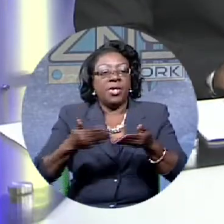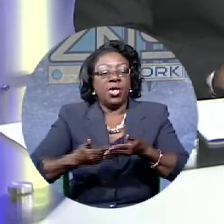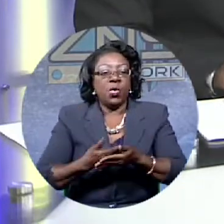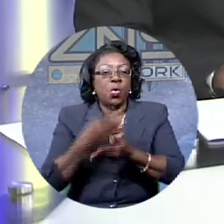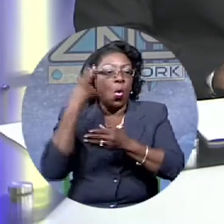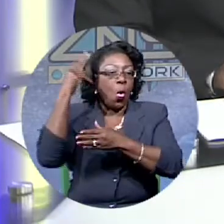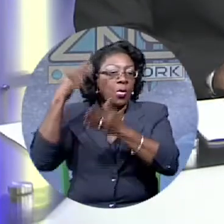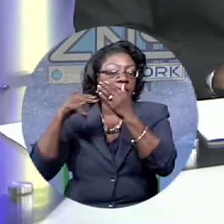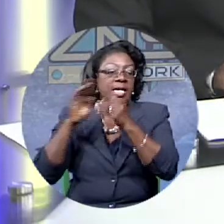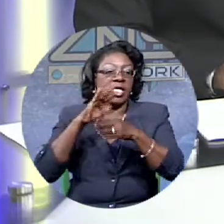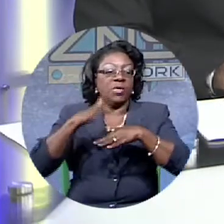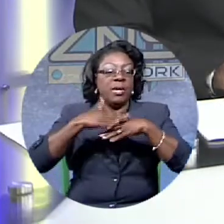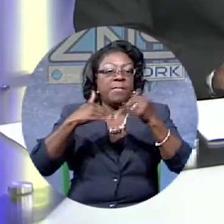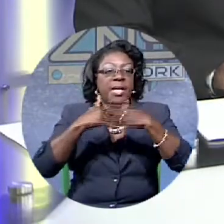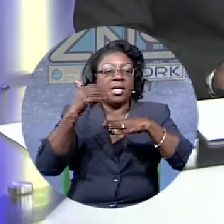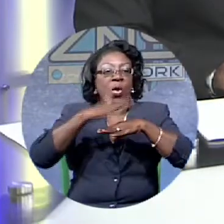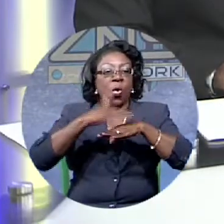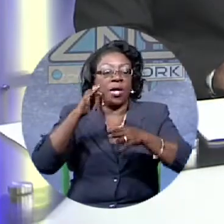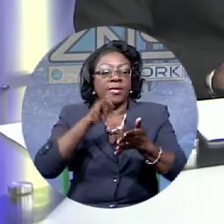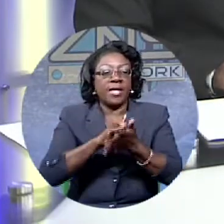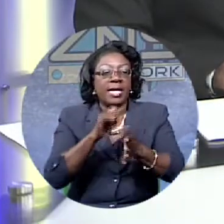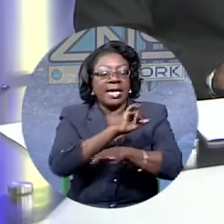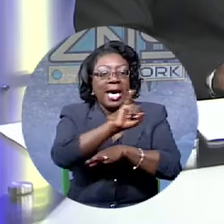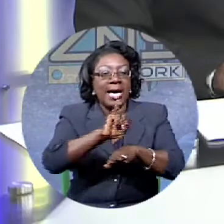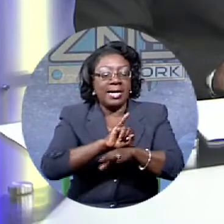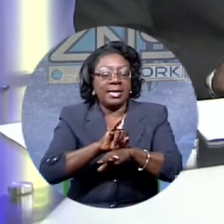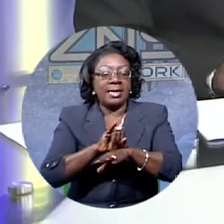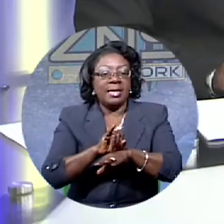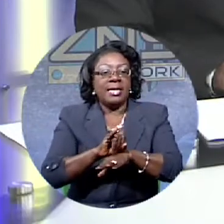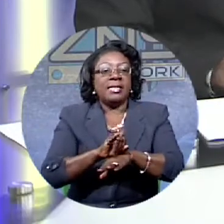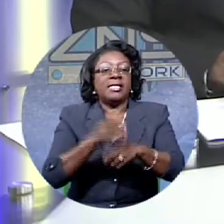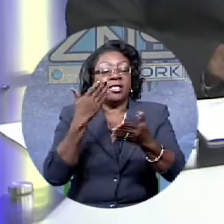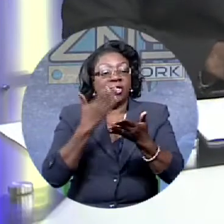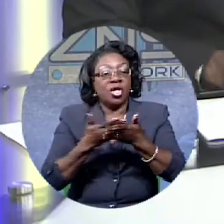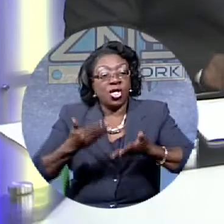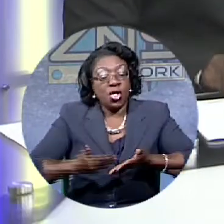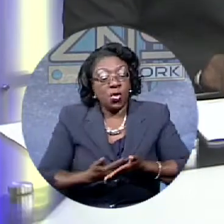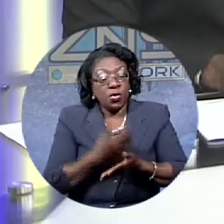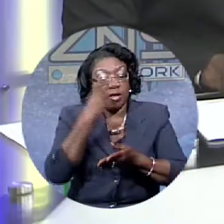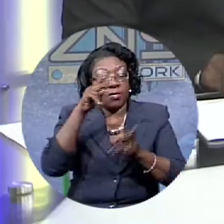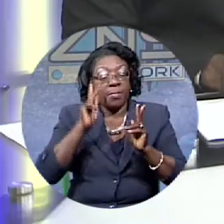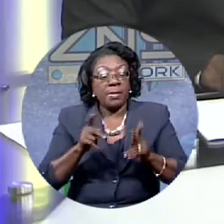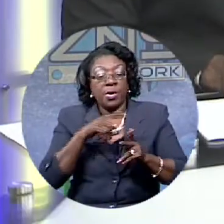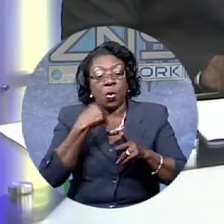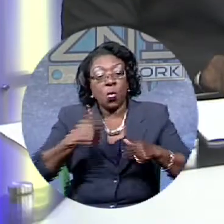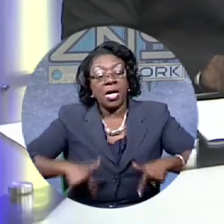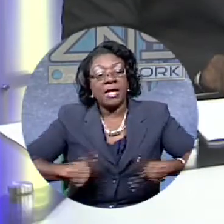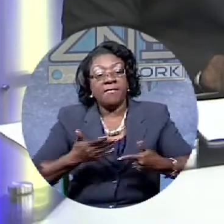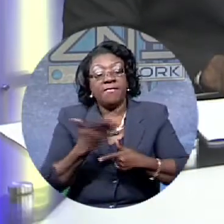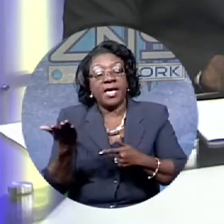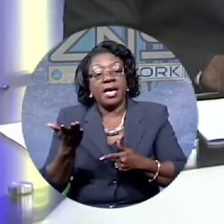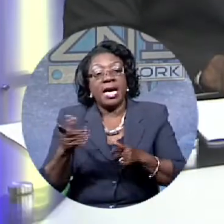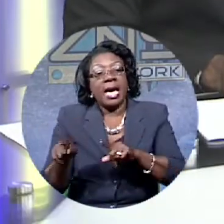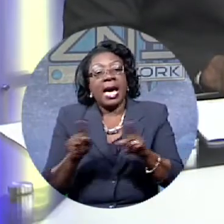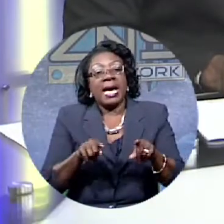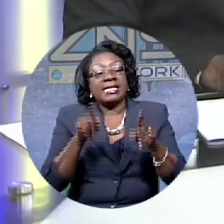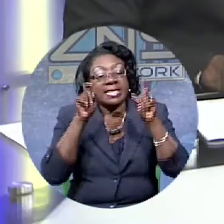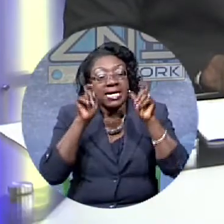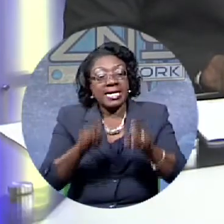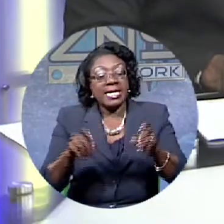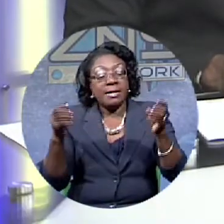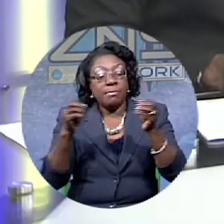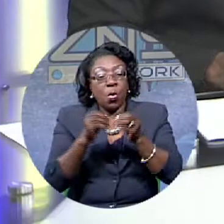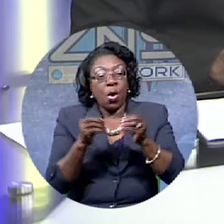is welcome news for residents as countless jobs are on the way. Yesterday, government and Club Med officials signed a